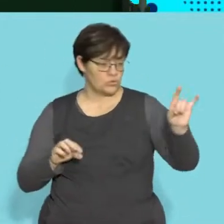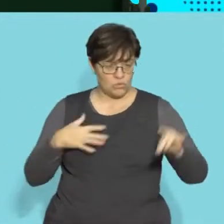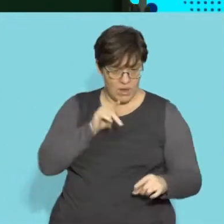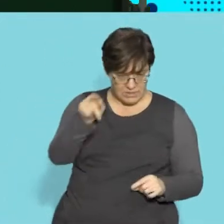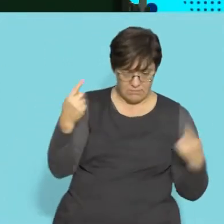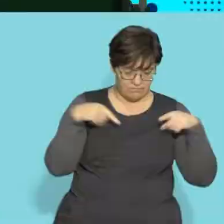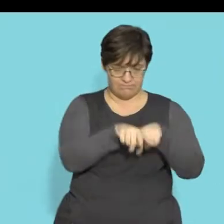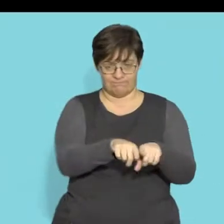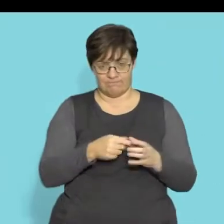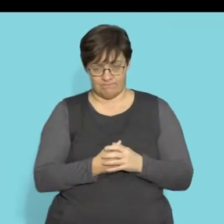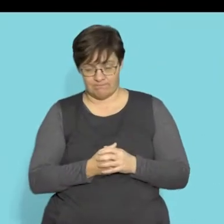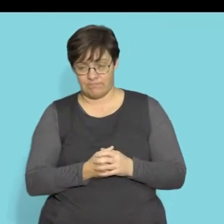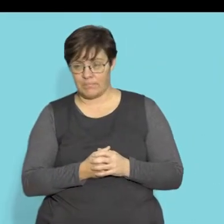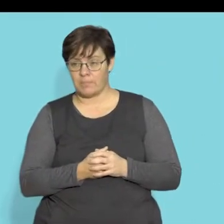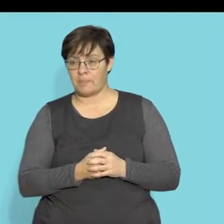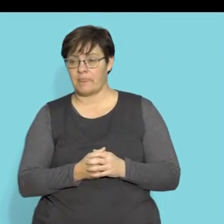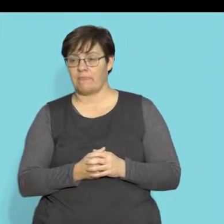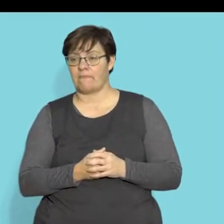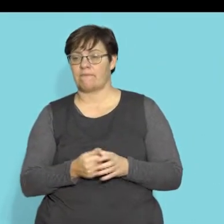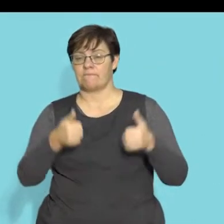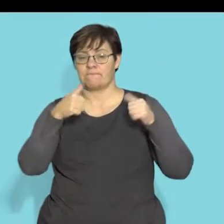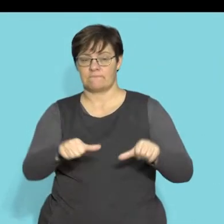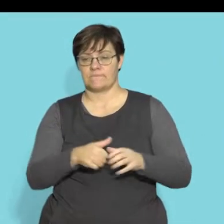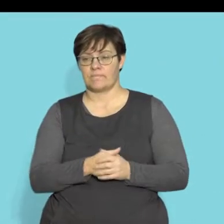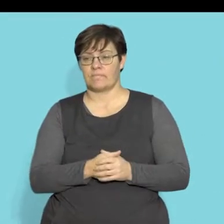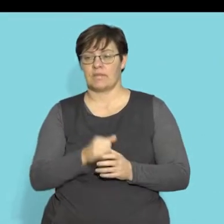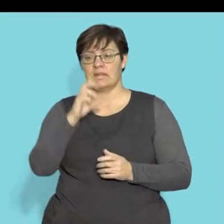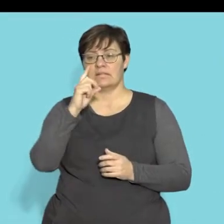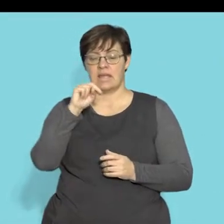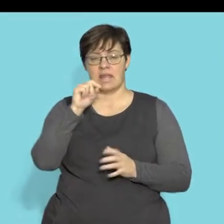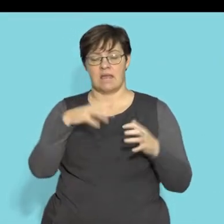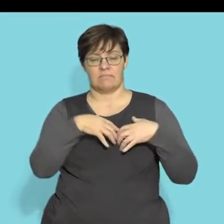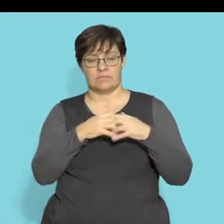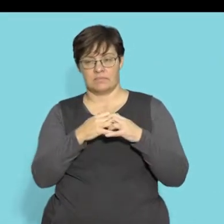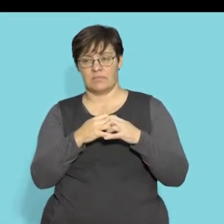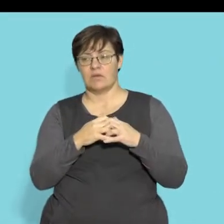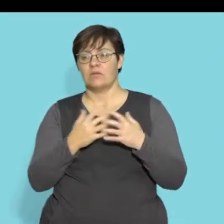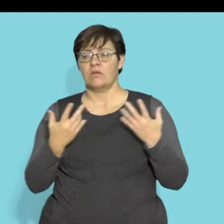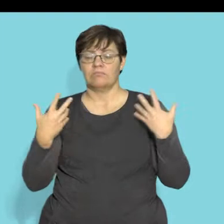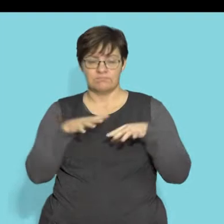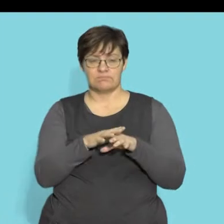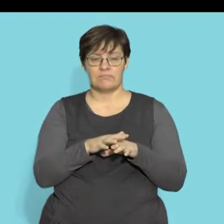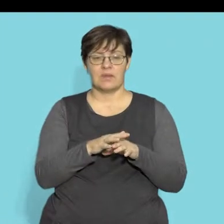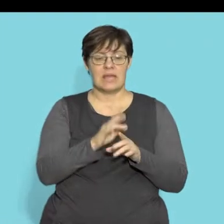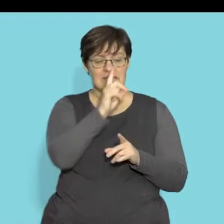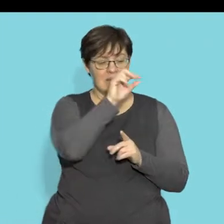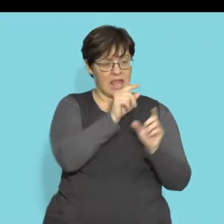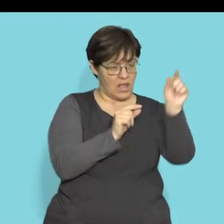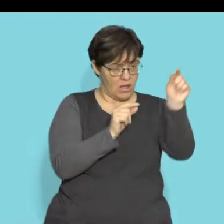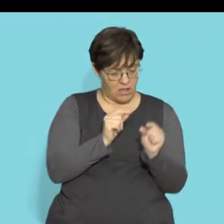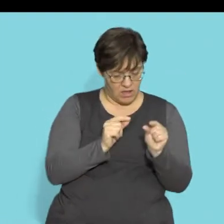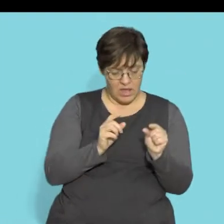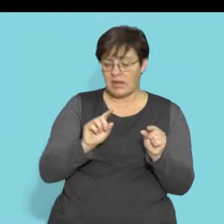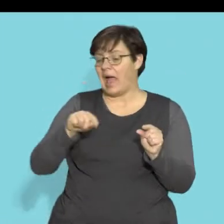and crossing these. The next description, DNA formed by combining a segment of DNA from